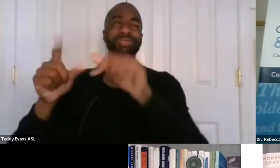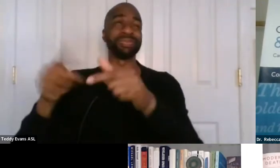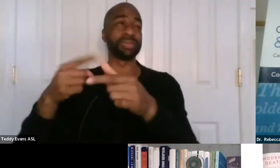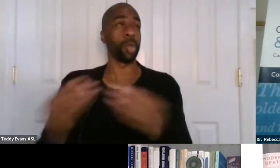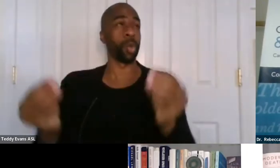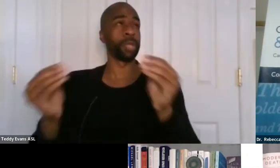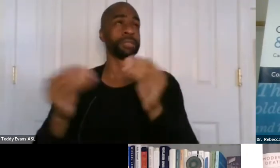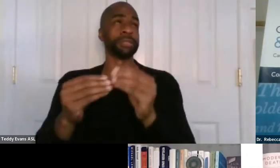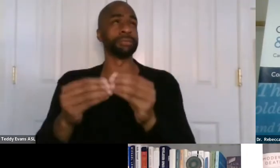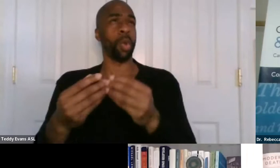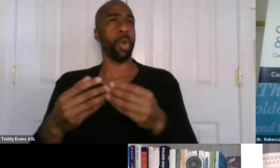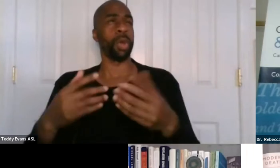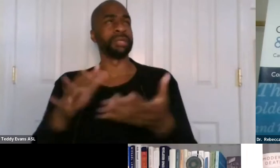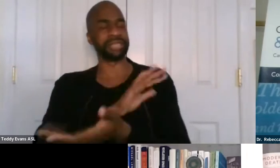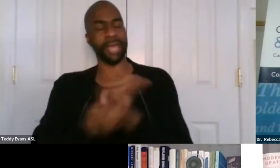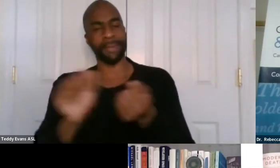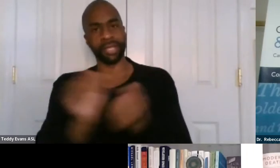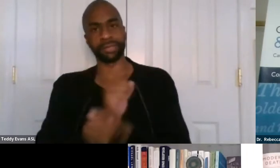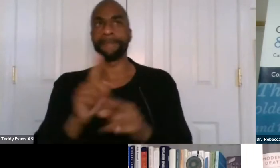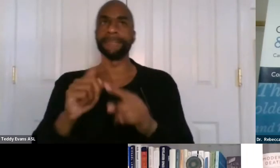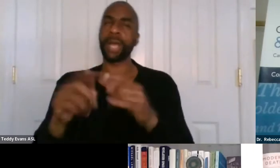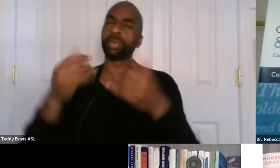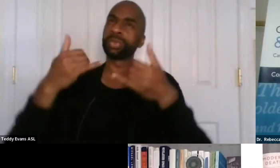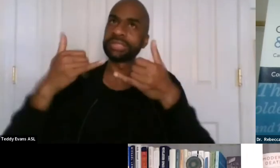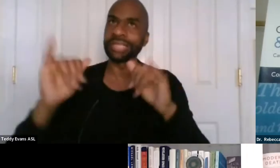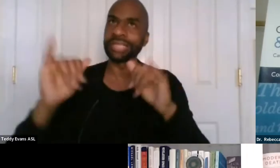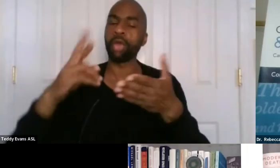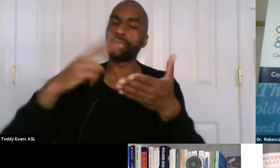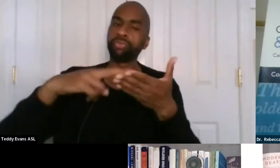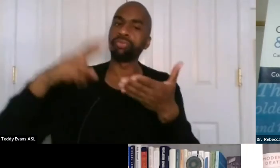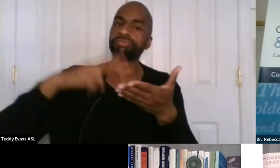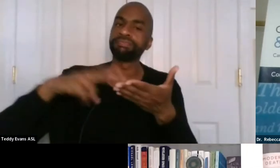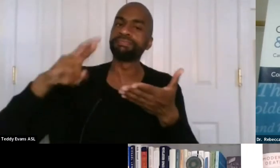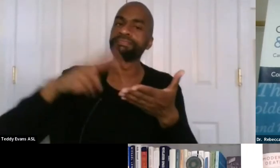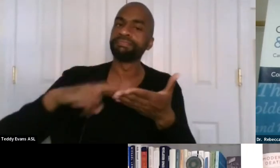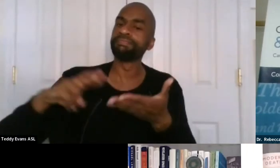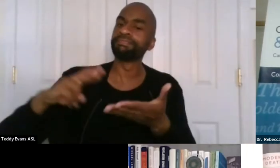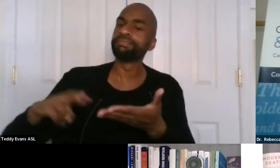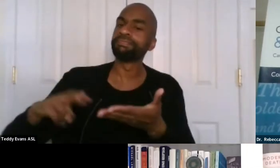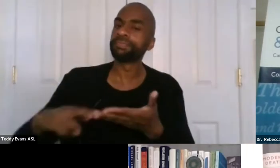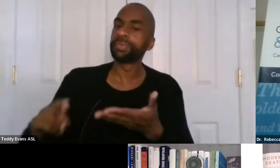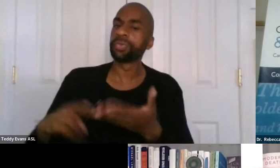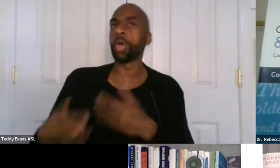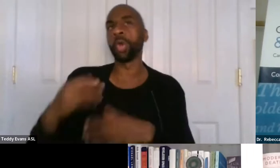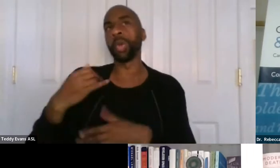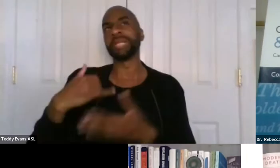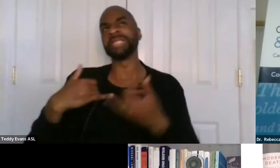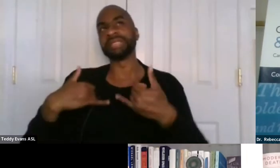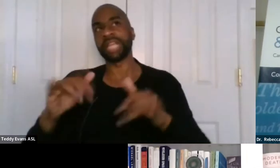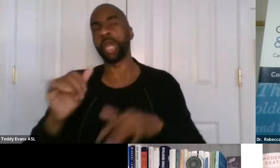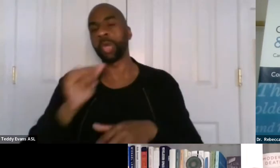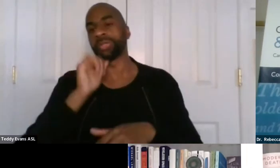But we're still figuring this out. I think that that's really where we are in medicine. I think that we are still haven't found the right balance